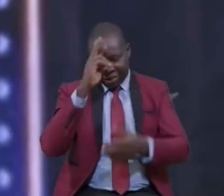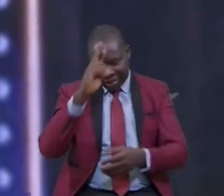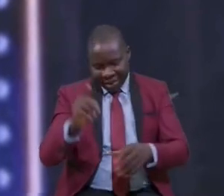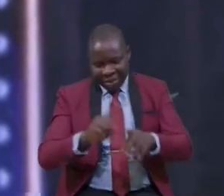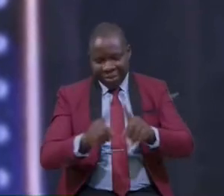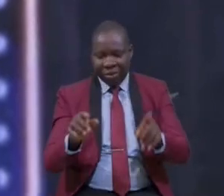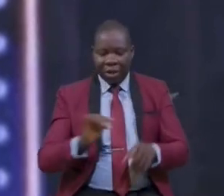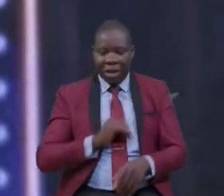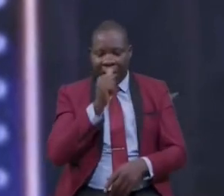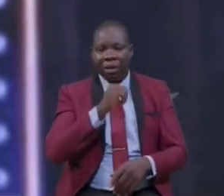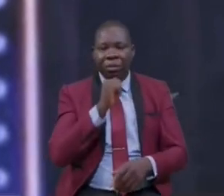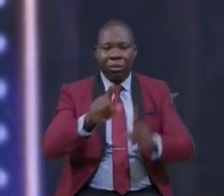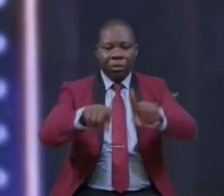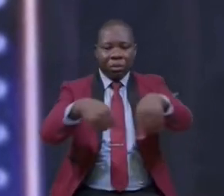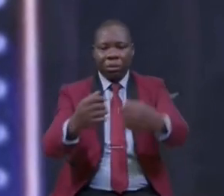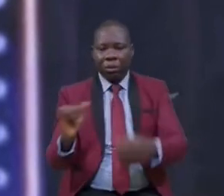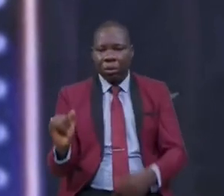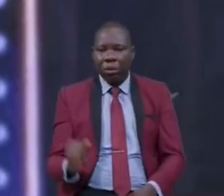going."